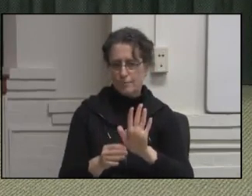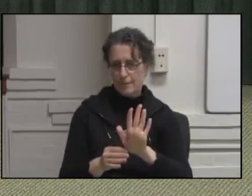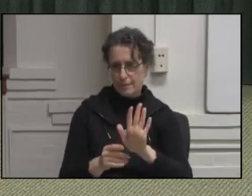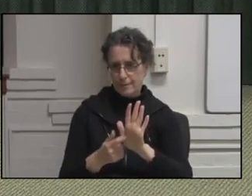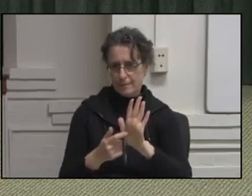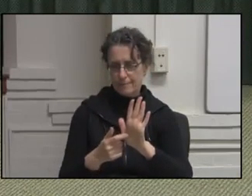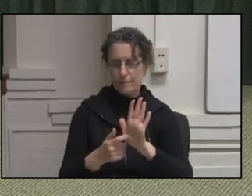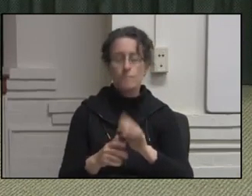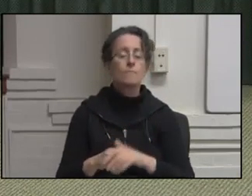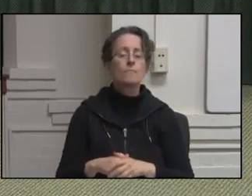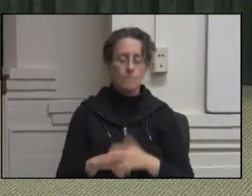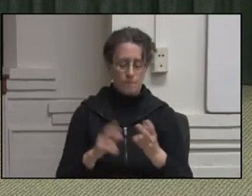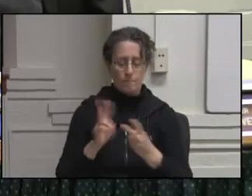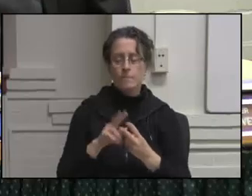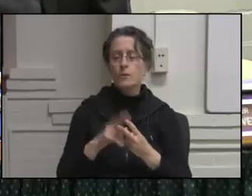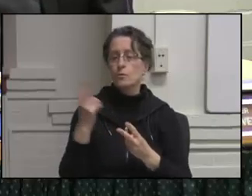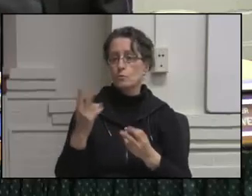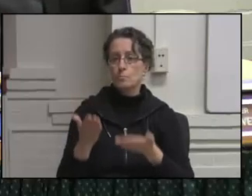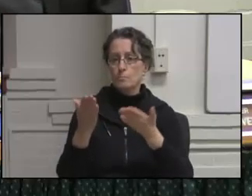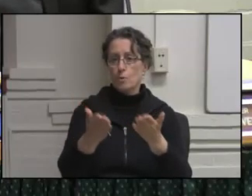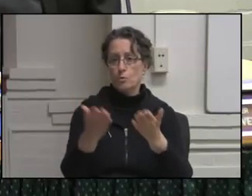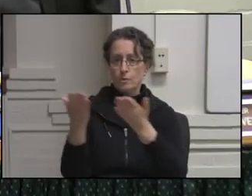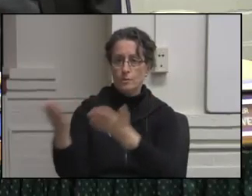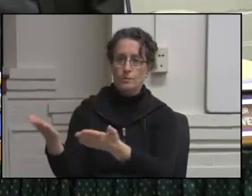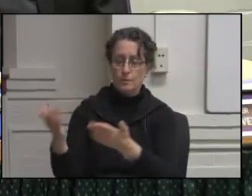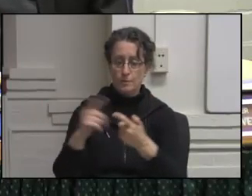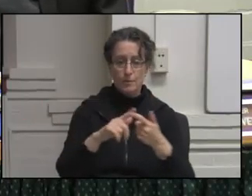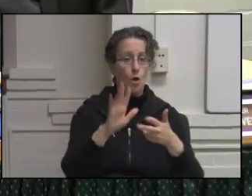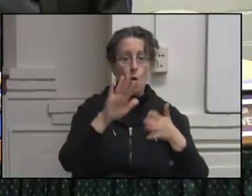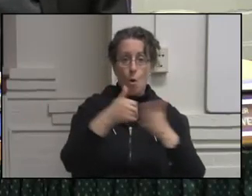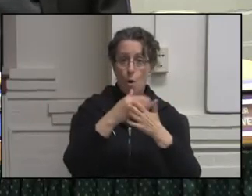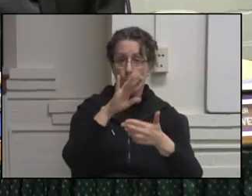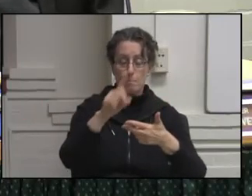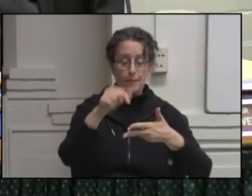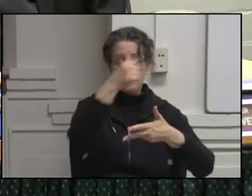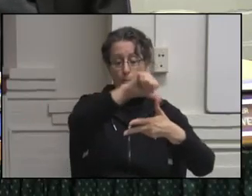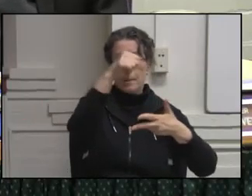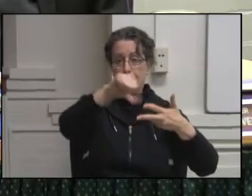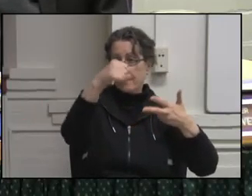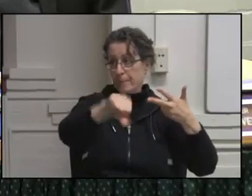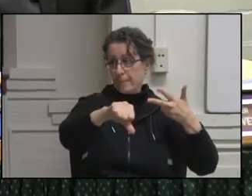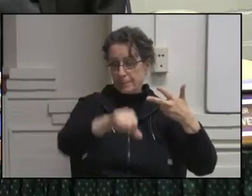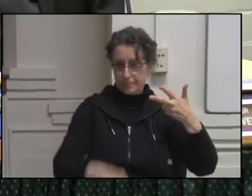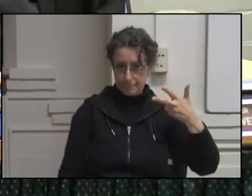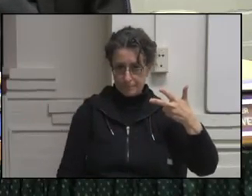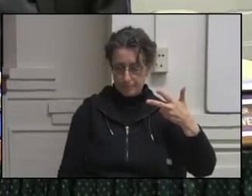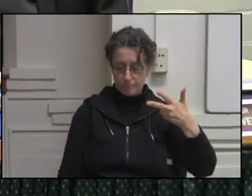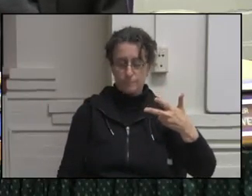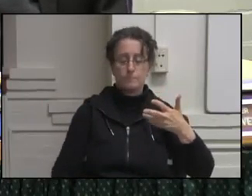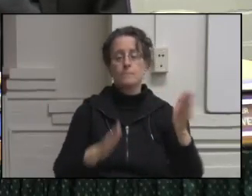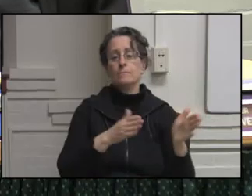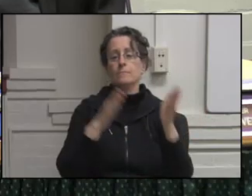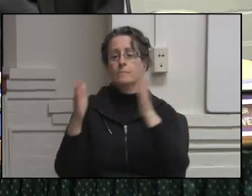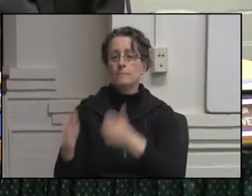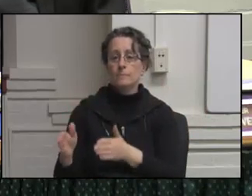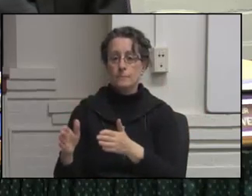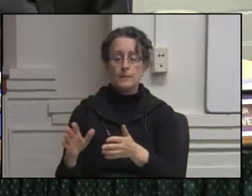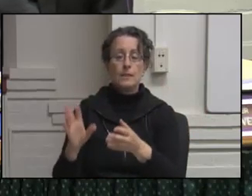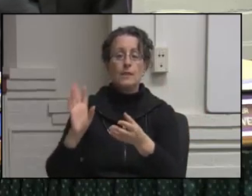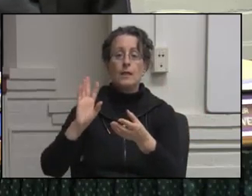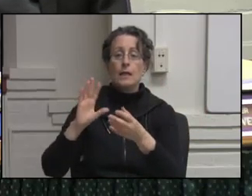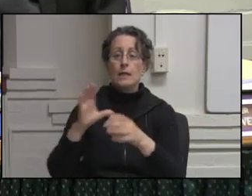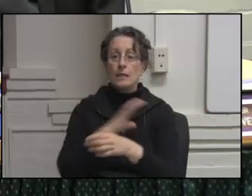Liz has made two motions, one to reject all bids for the skate park construction project and a motion to